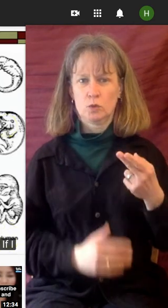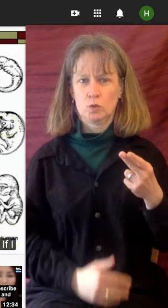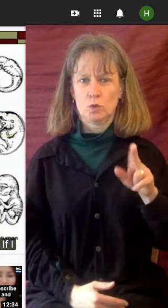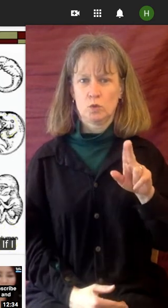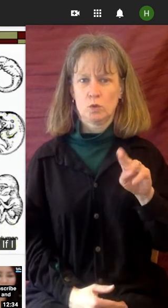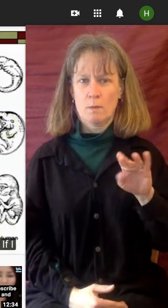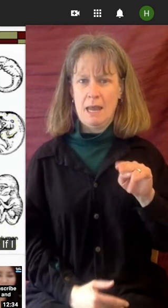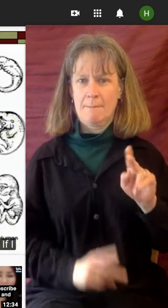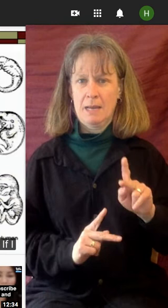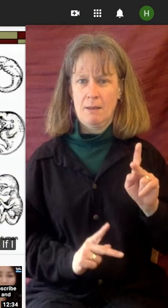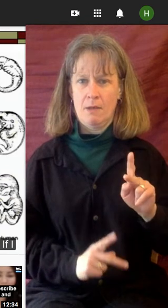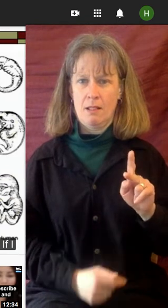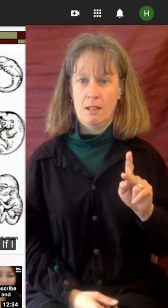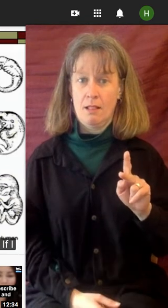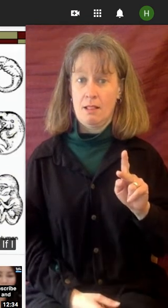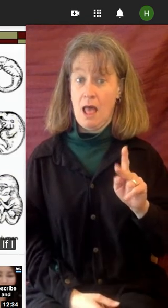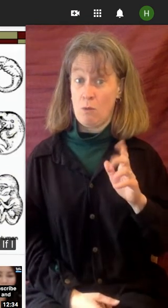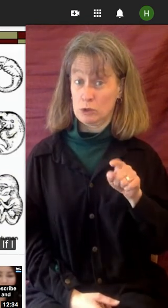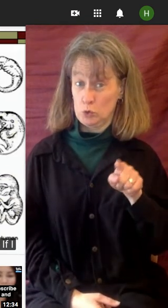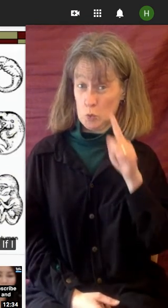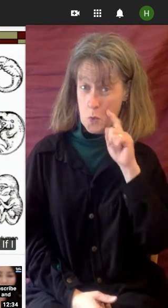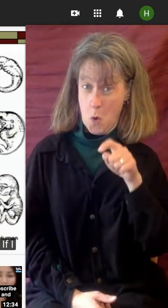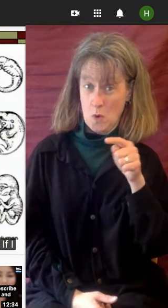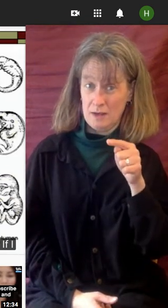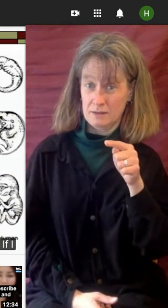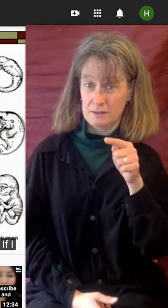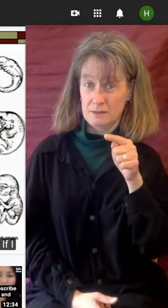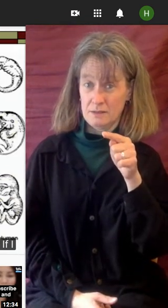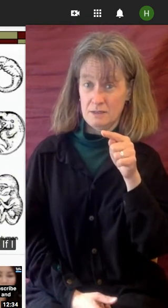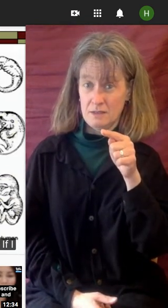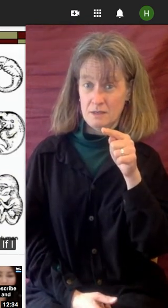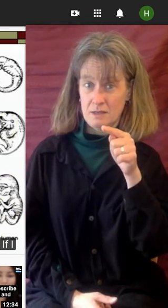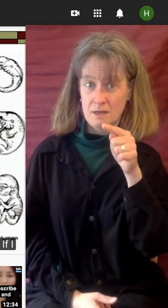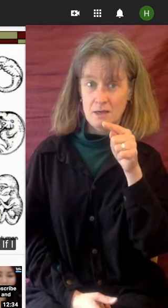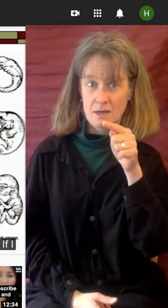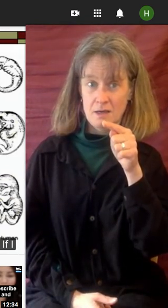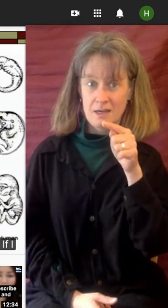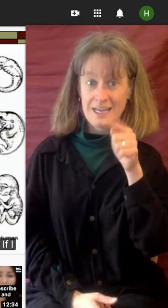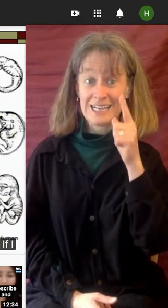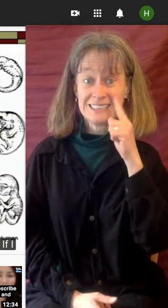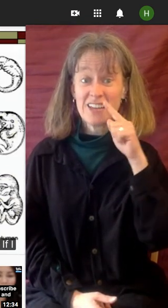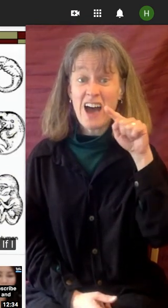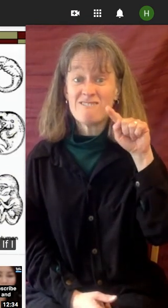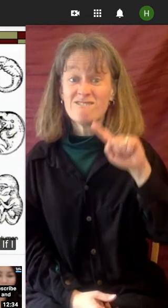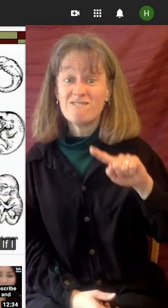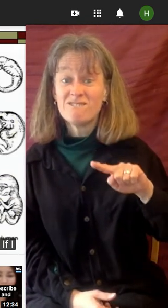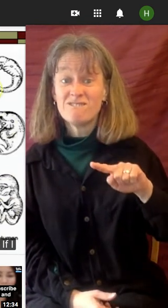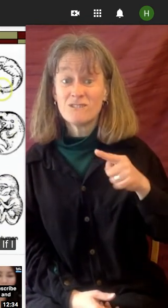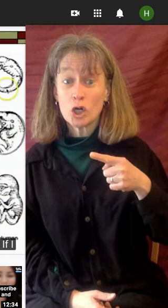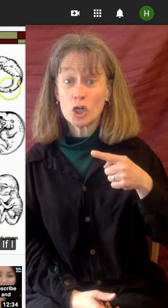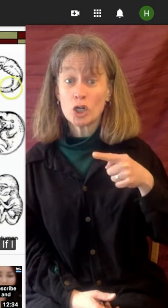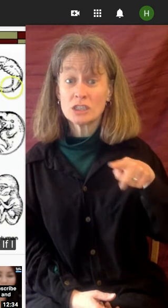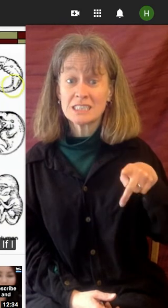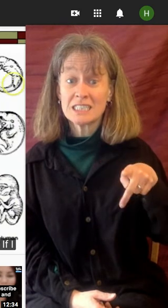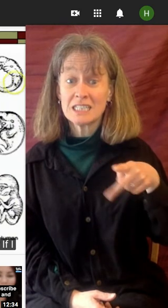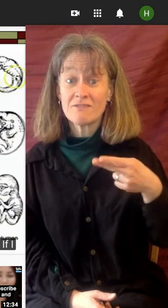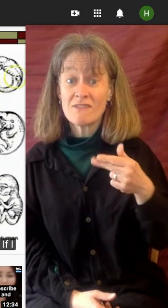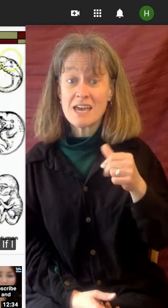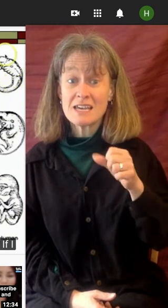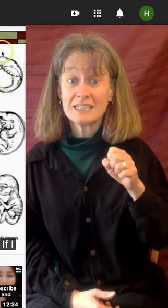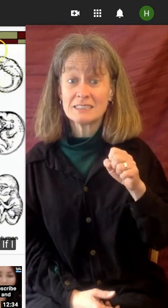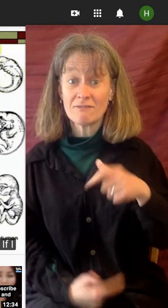Take a second and notice, what do you notice about life phase 1?